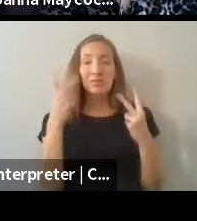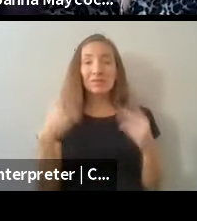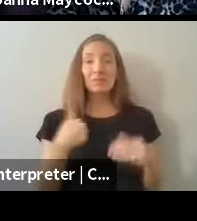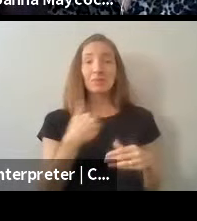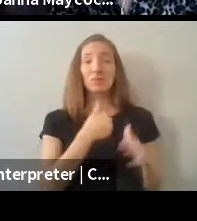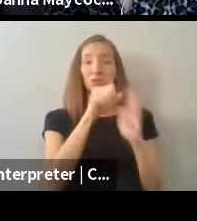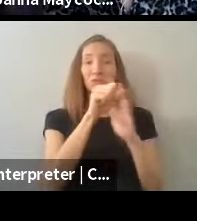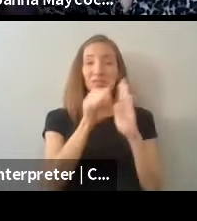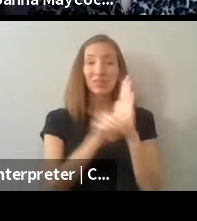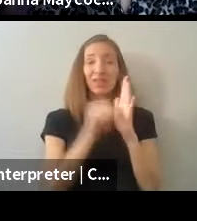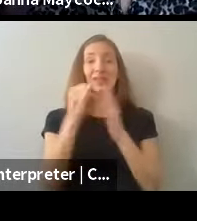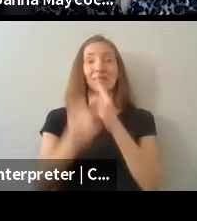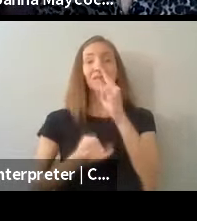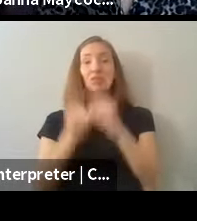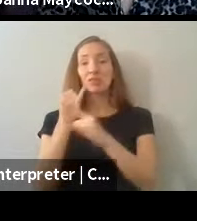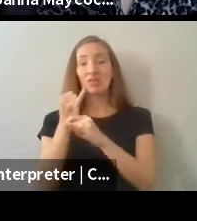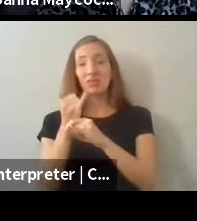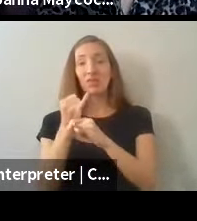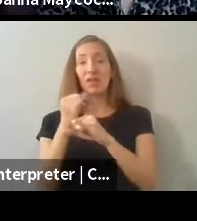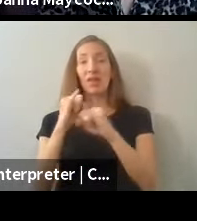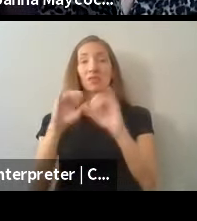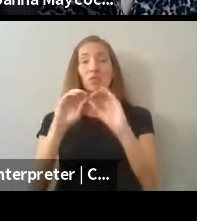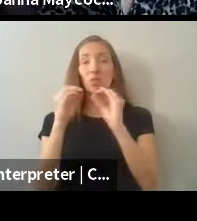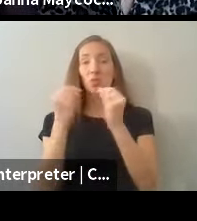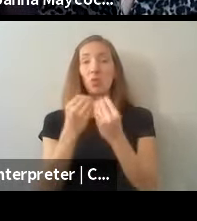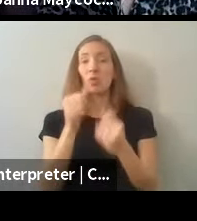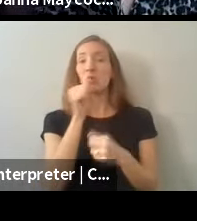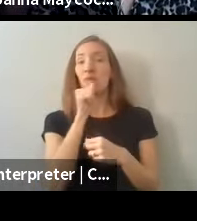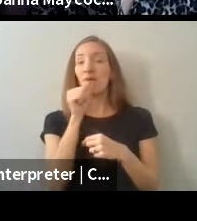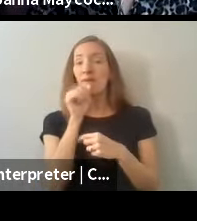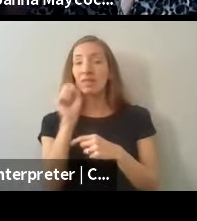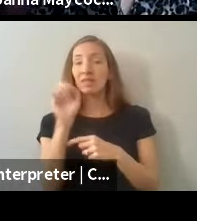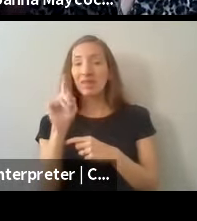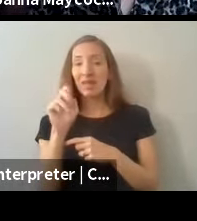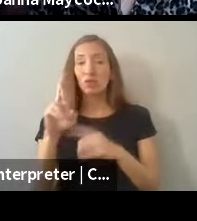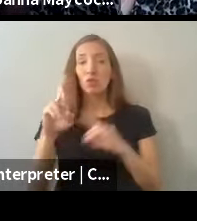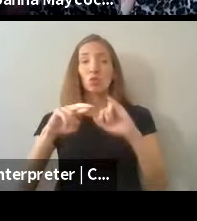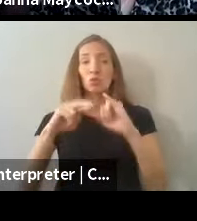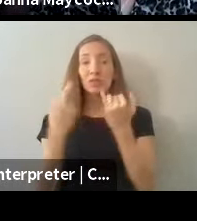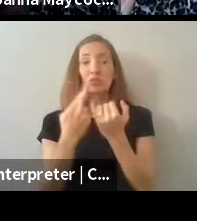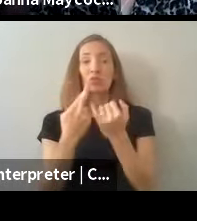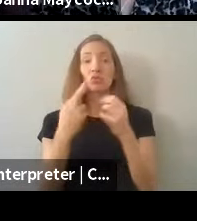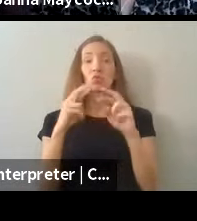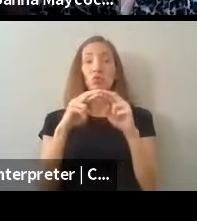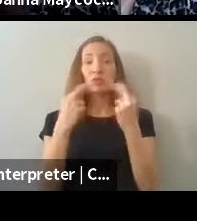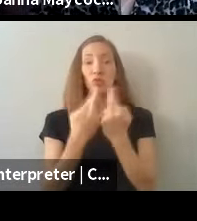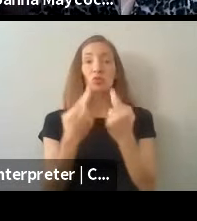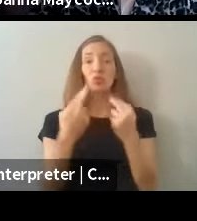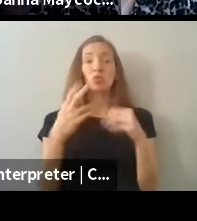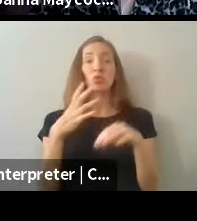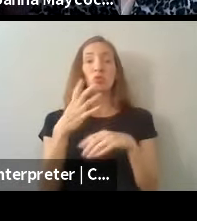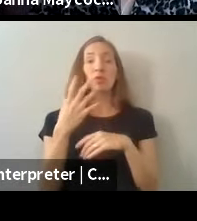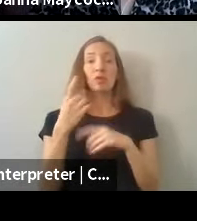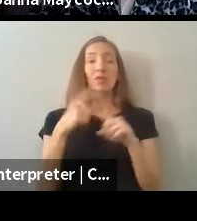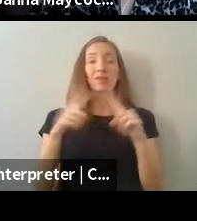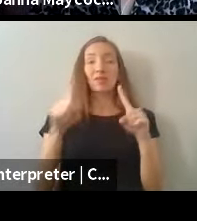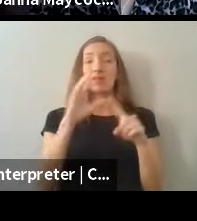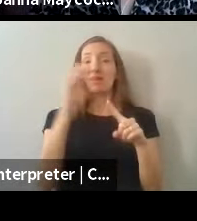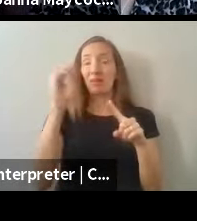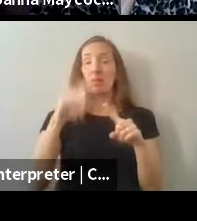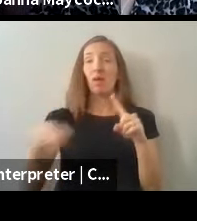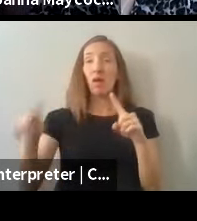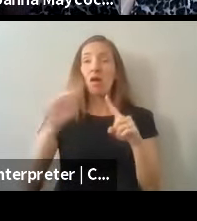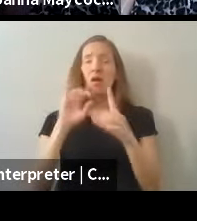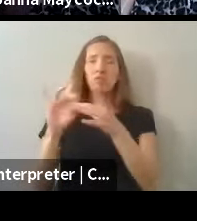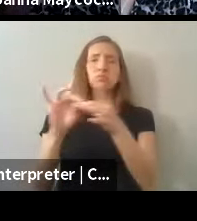institutions, civil society, community, and faith-based organizations are all at the forefront of this action. We see